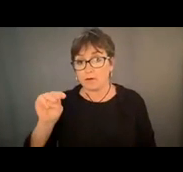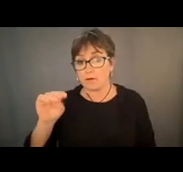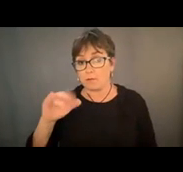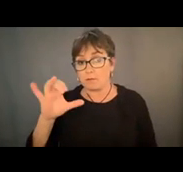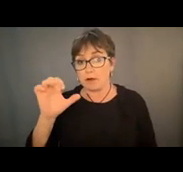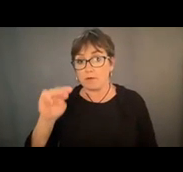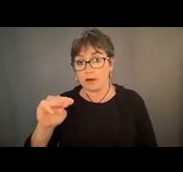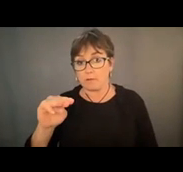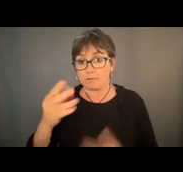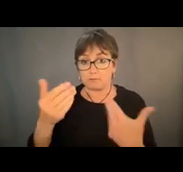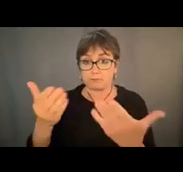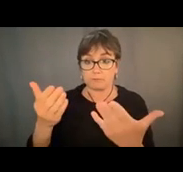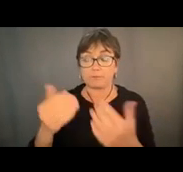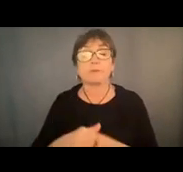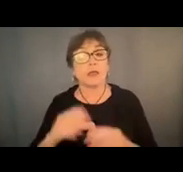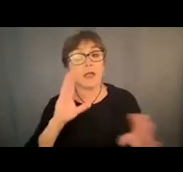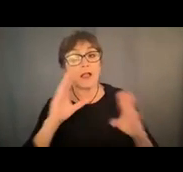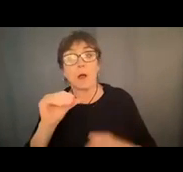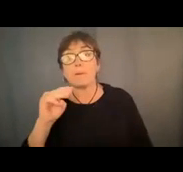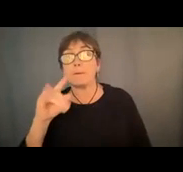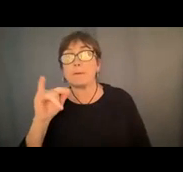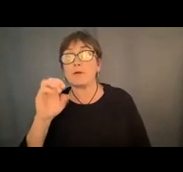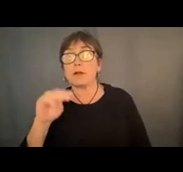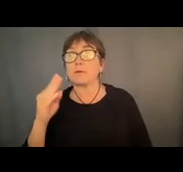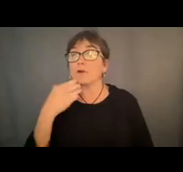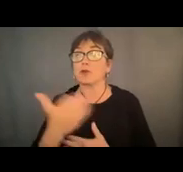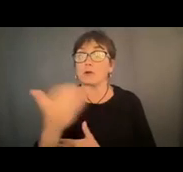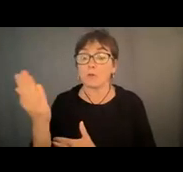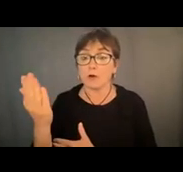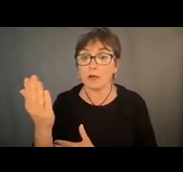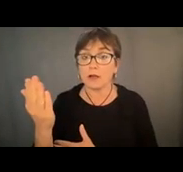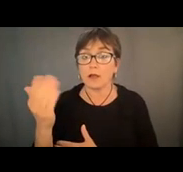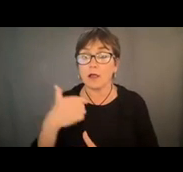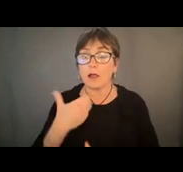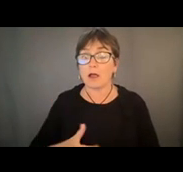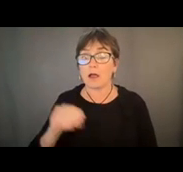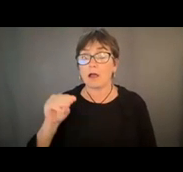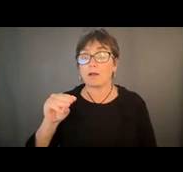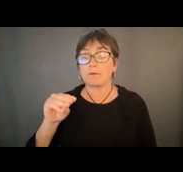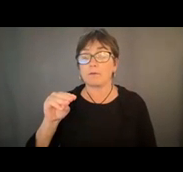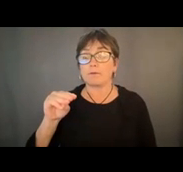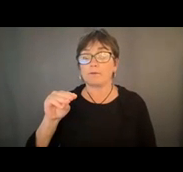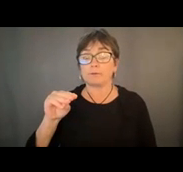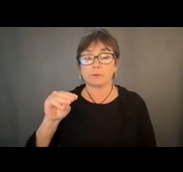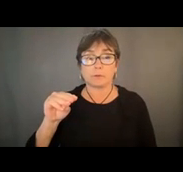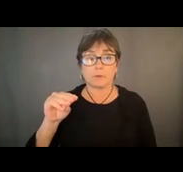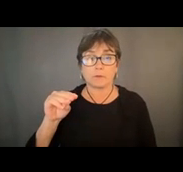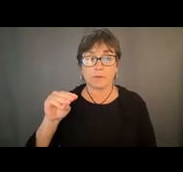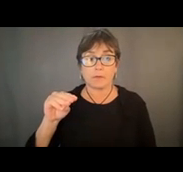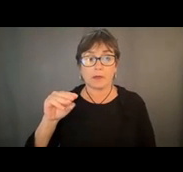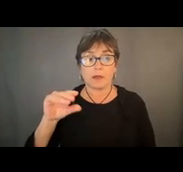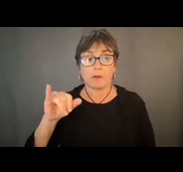Hi, good afternoon. Good morning, everybody. My name is Miriam Aliso, and I work here at the Reyes Center, National Reyes